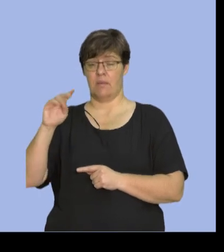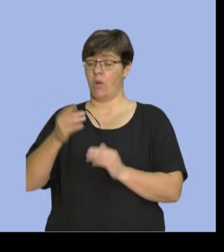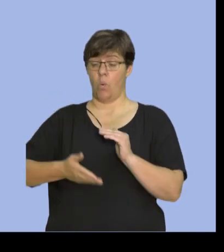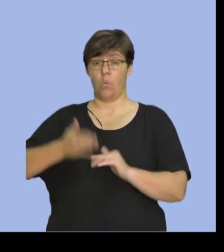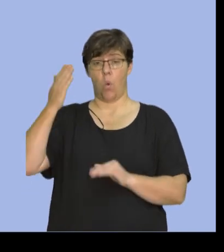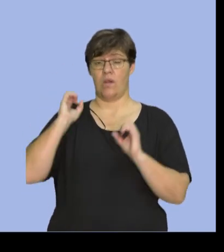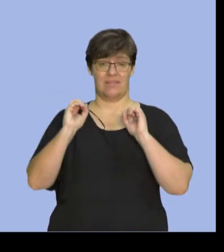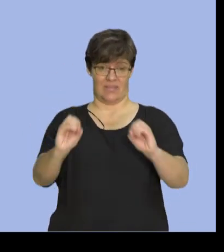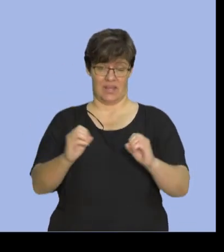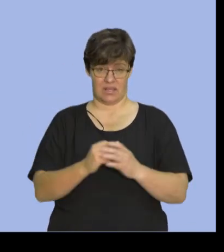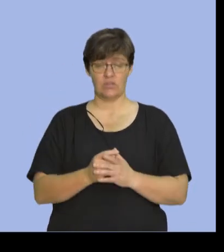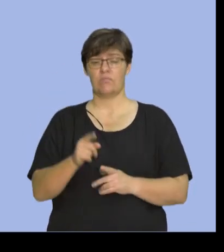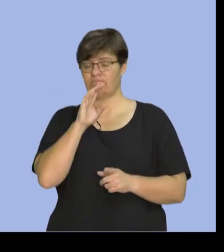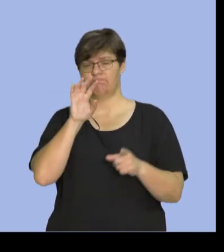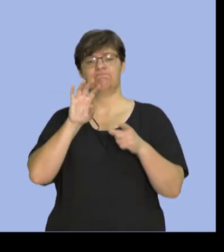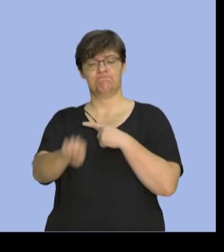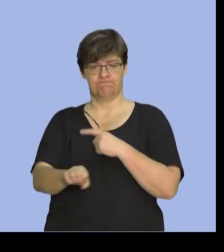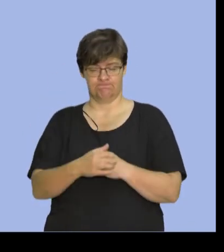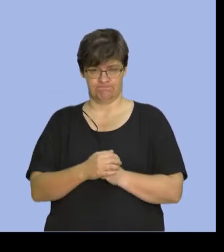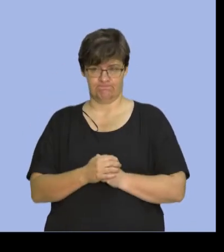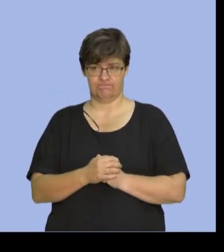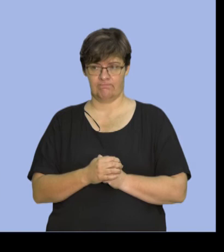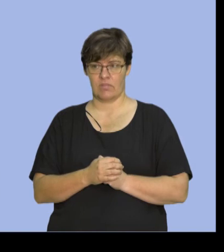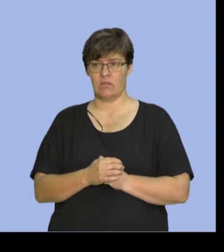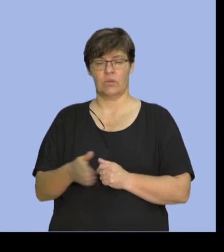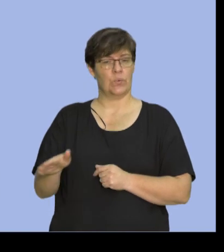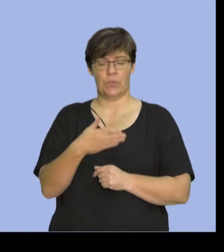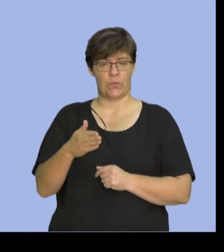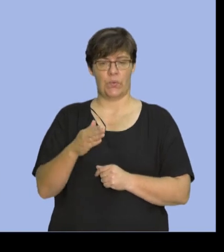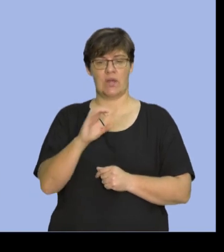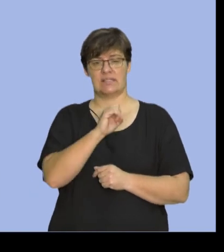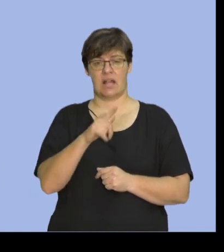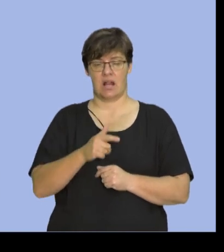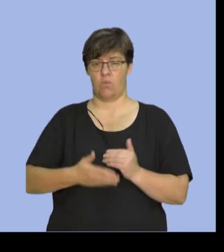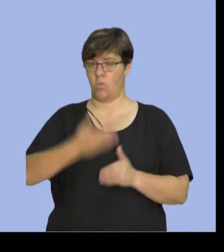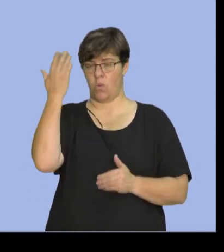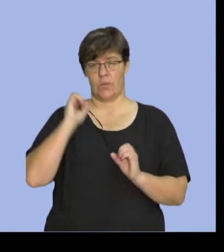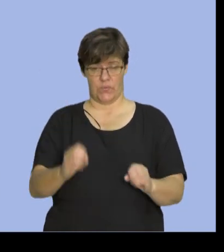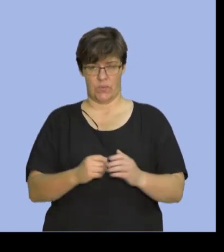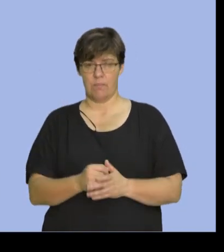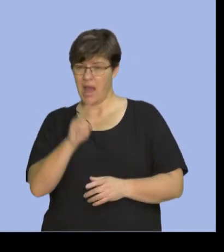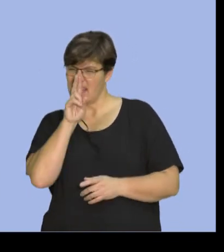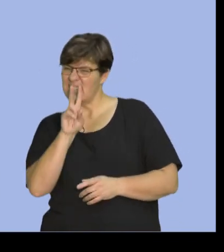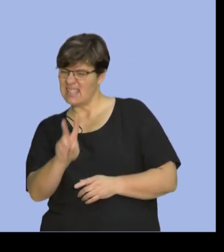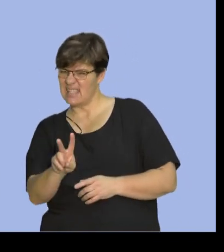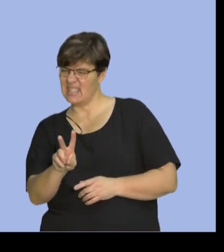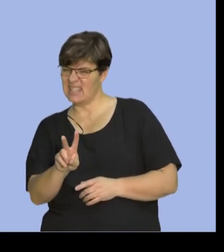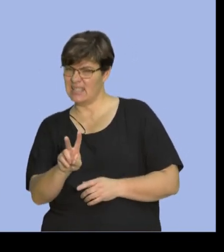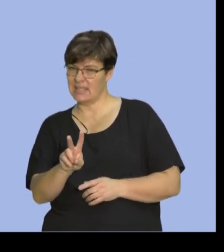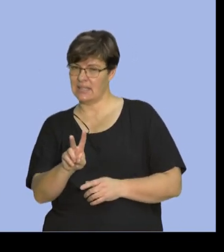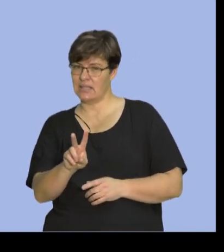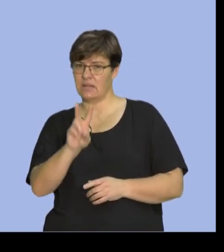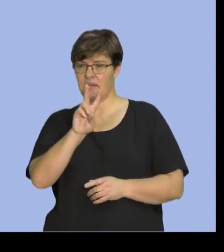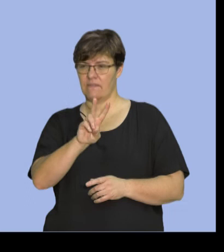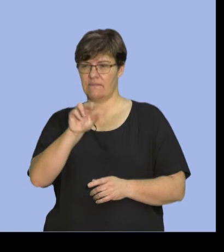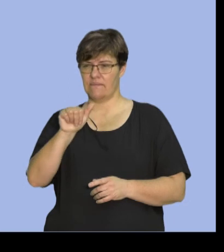can clear a defined cell membrane with the absence of a cell wall. I do see a vacuole which